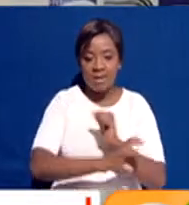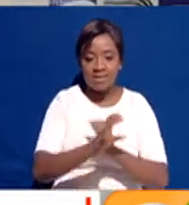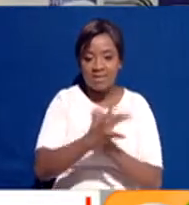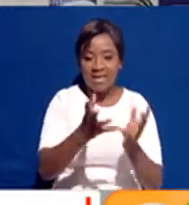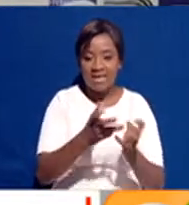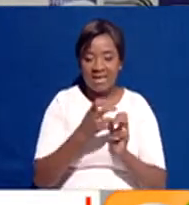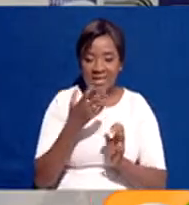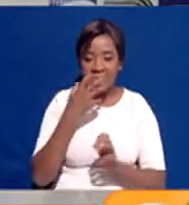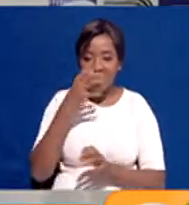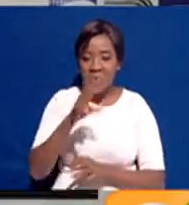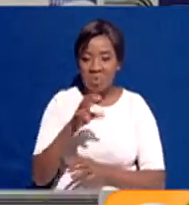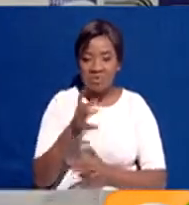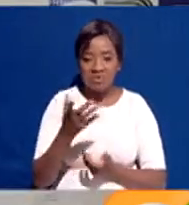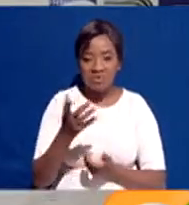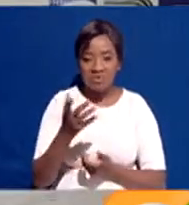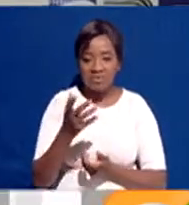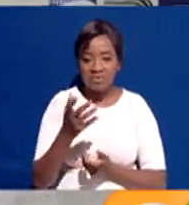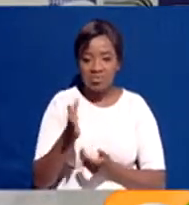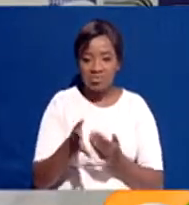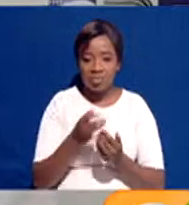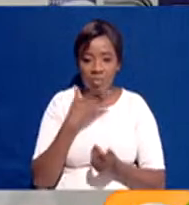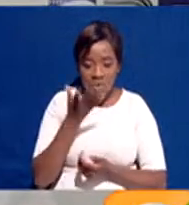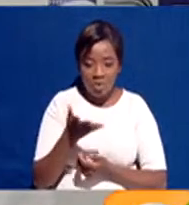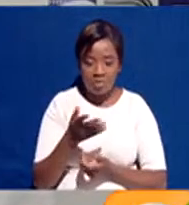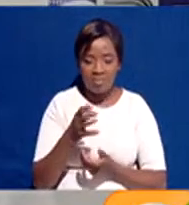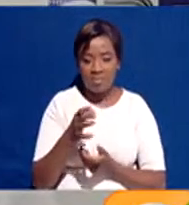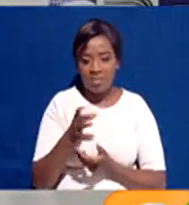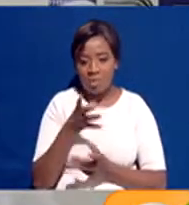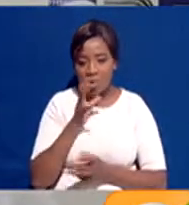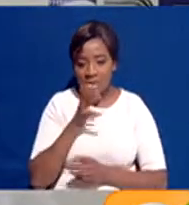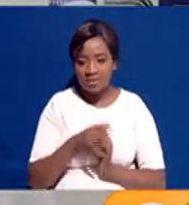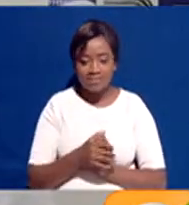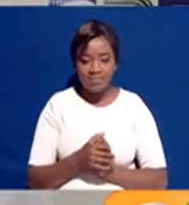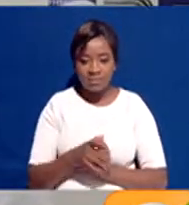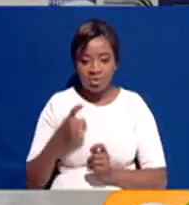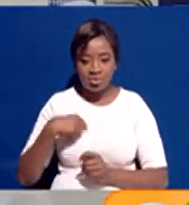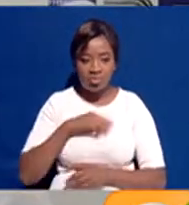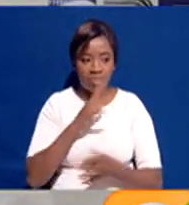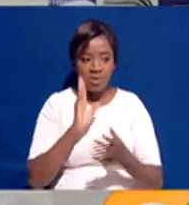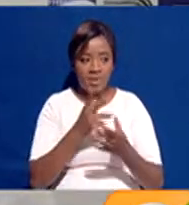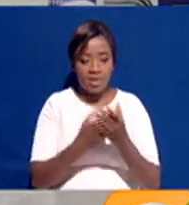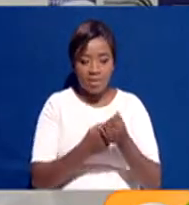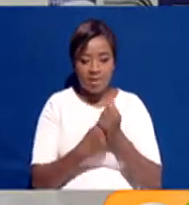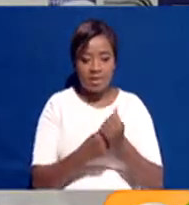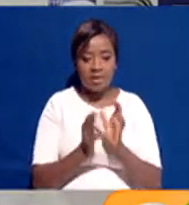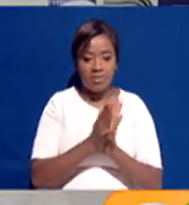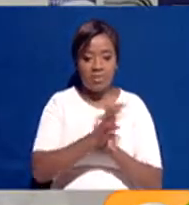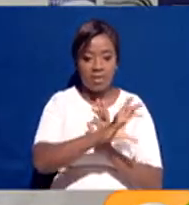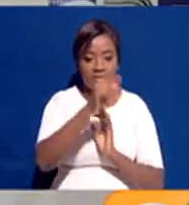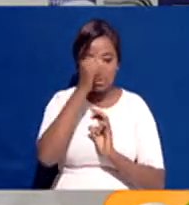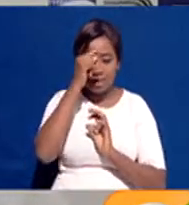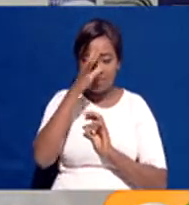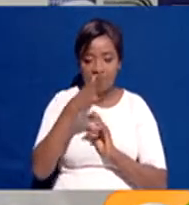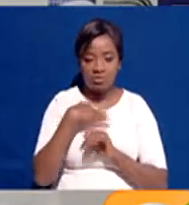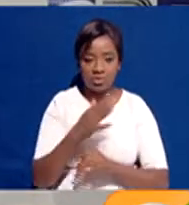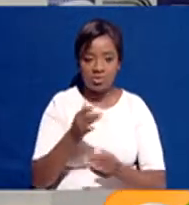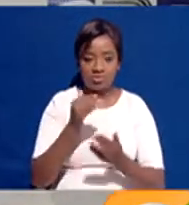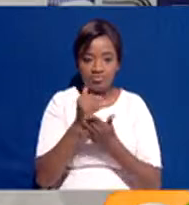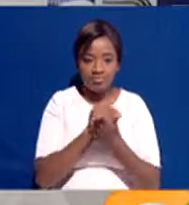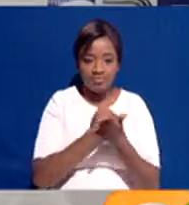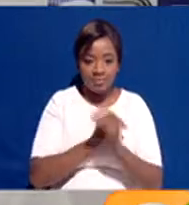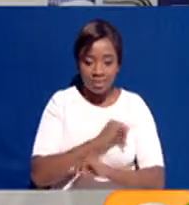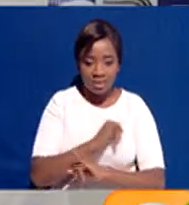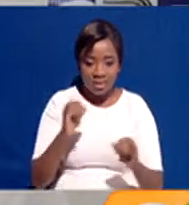heating than the rest. So we'll be partnering with county governments to set what we call the fractions, so that we